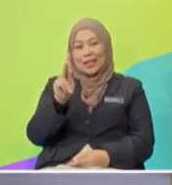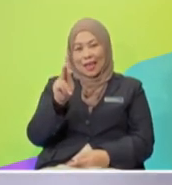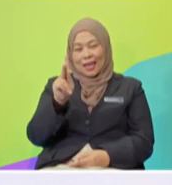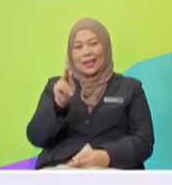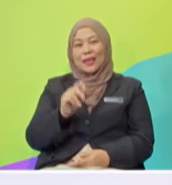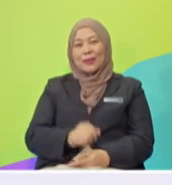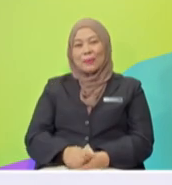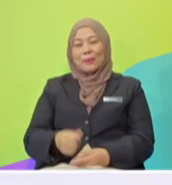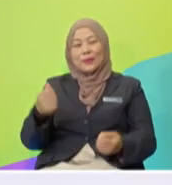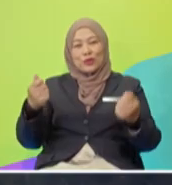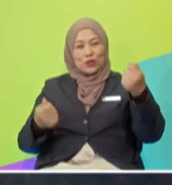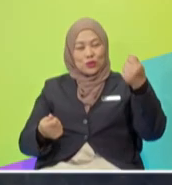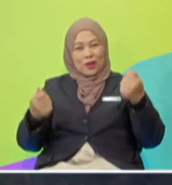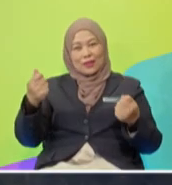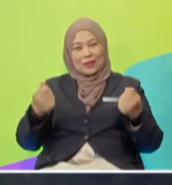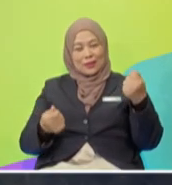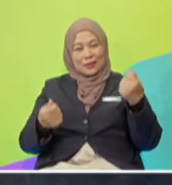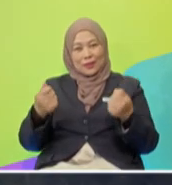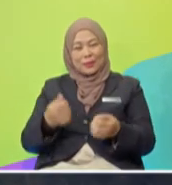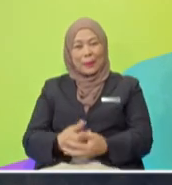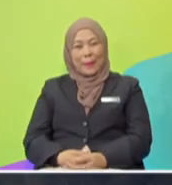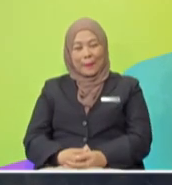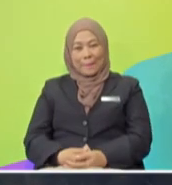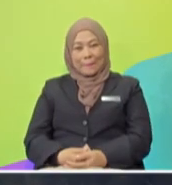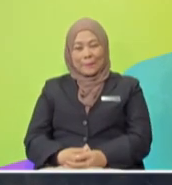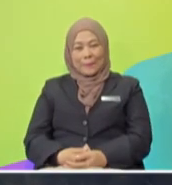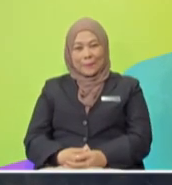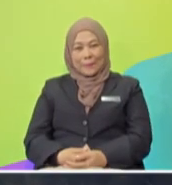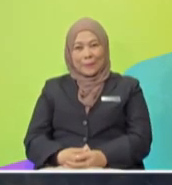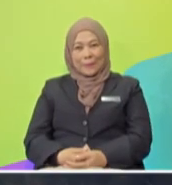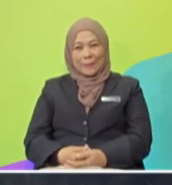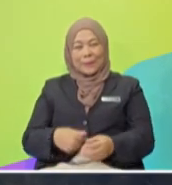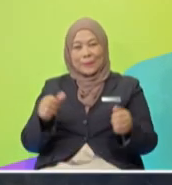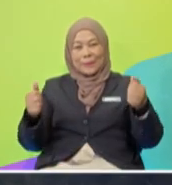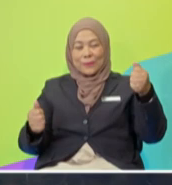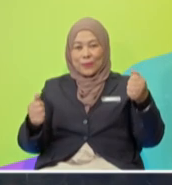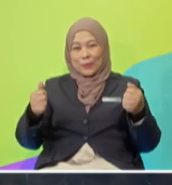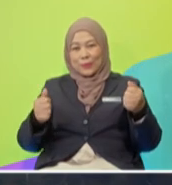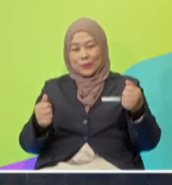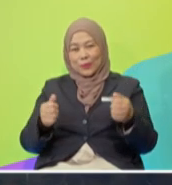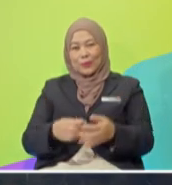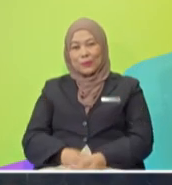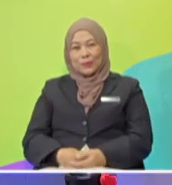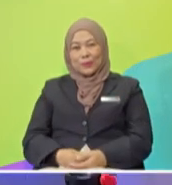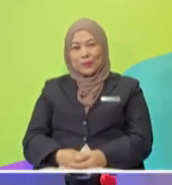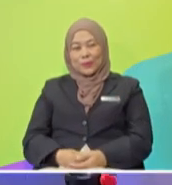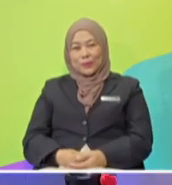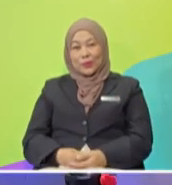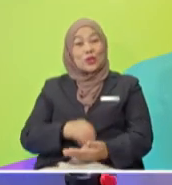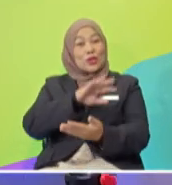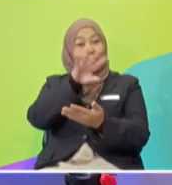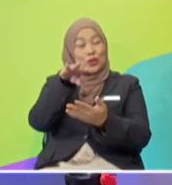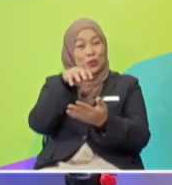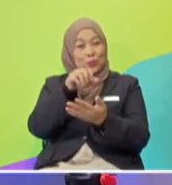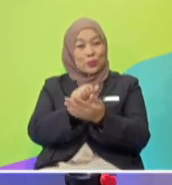T-R-U-C-K. Truck. Very good. Okay, I hope that everyone at home can spell